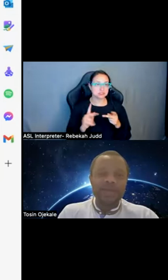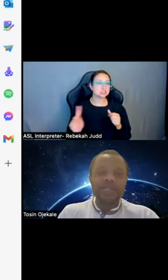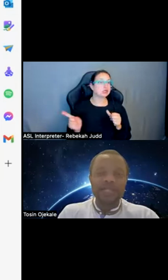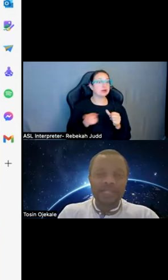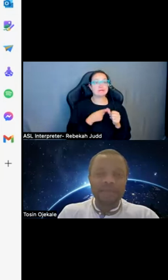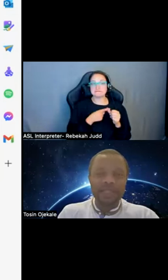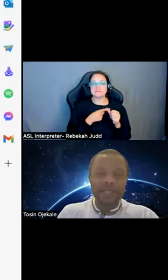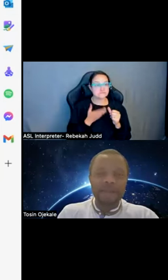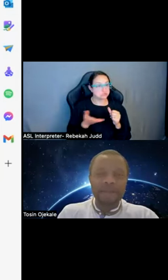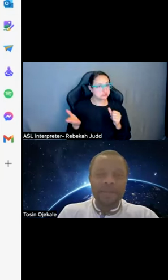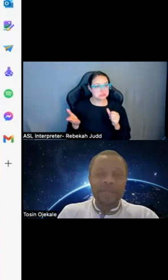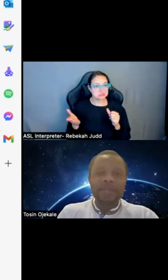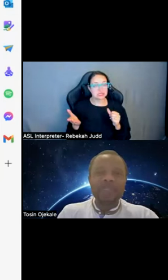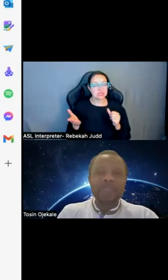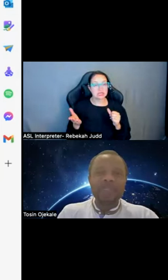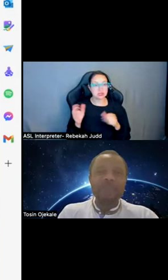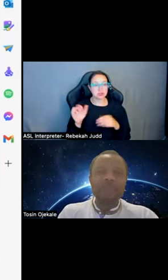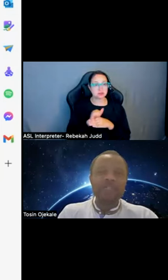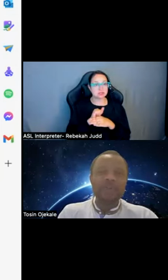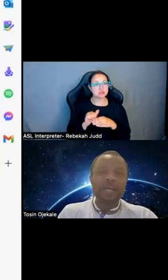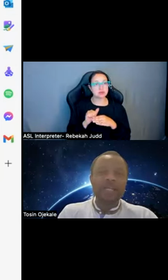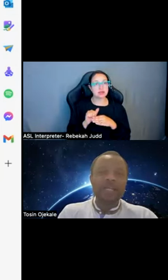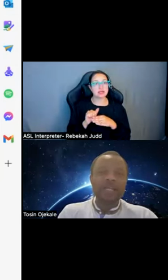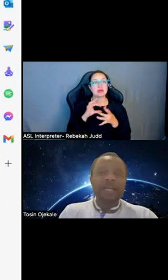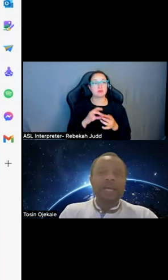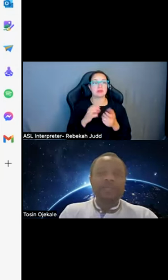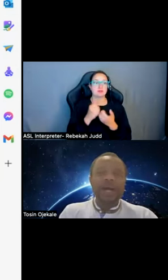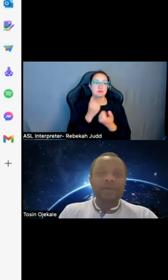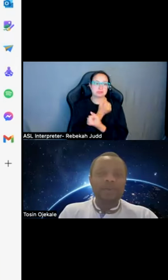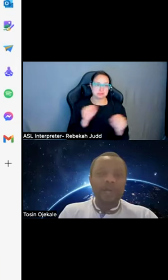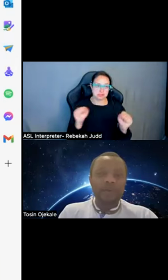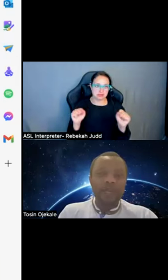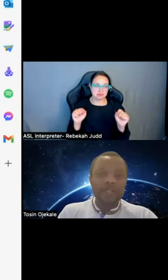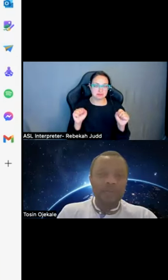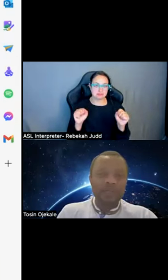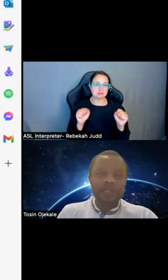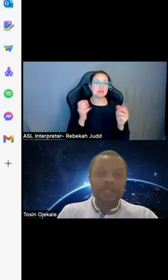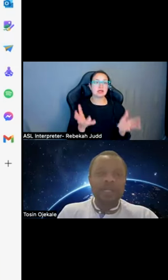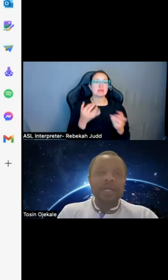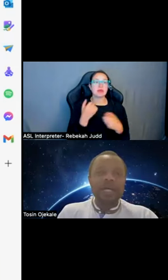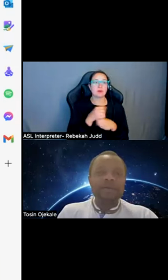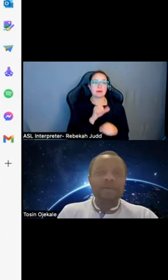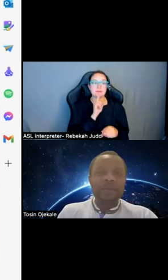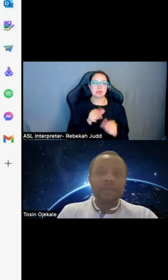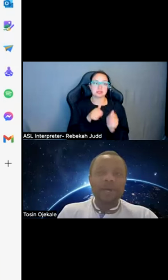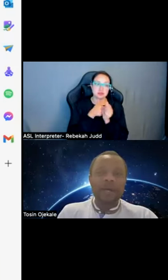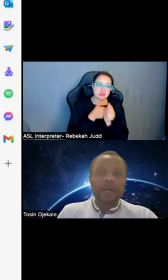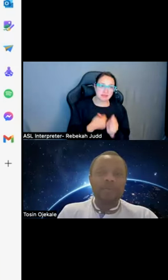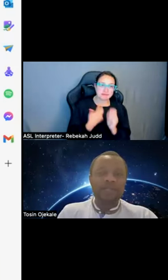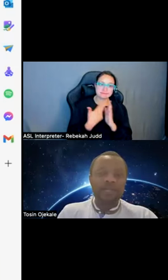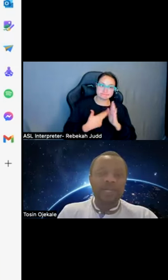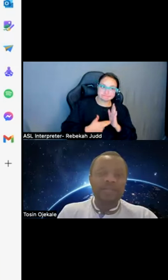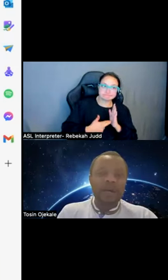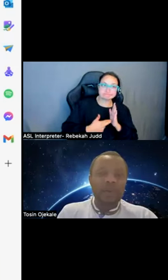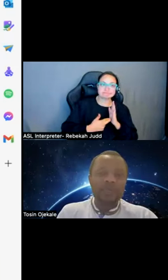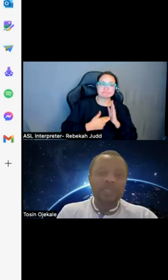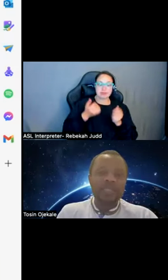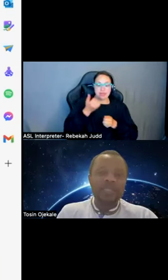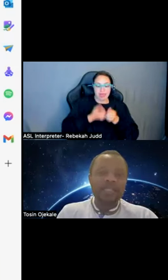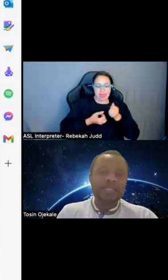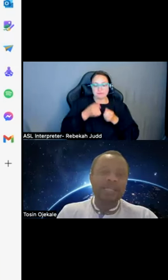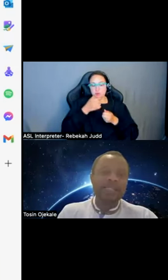onboarded on is safety, because they want to make sure that as part of regulations, every personnel that